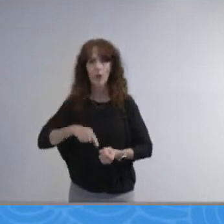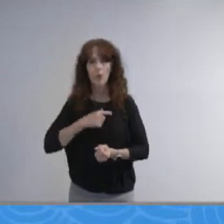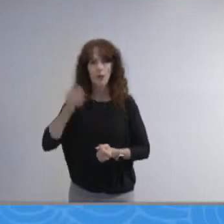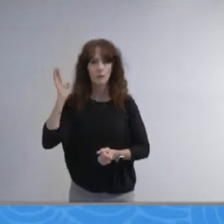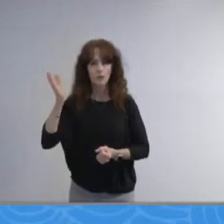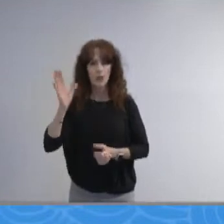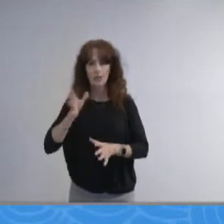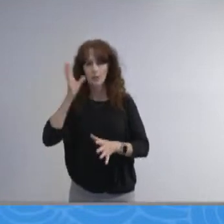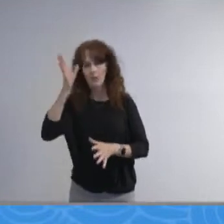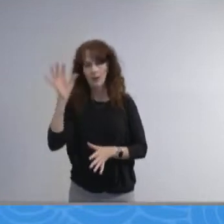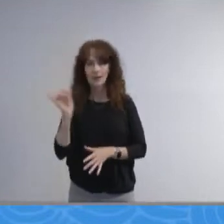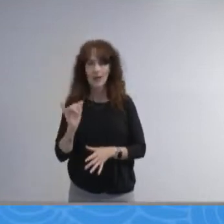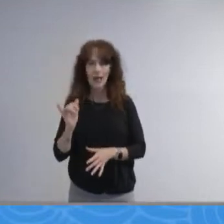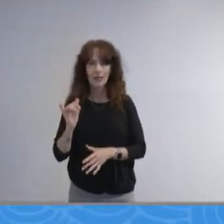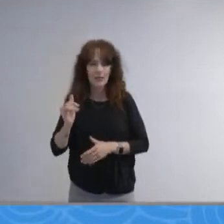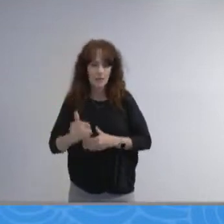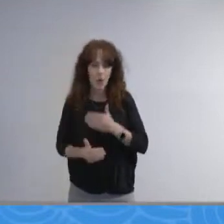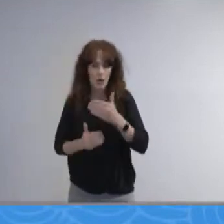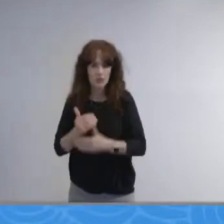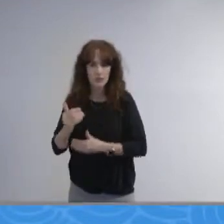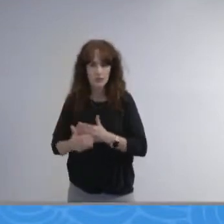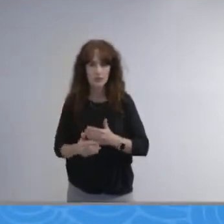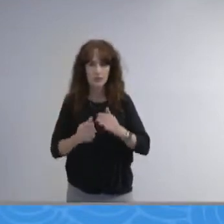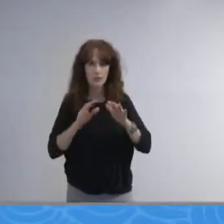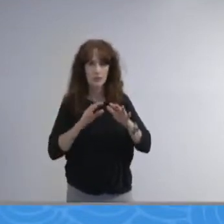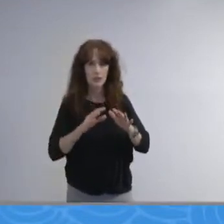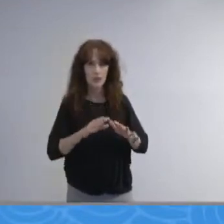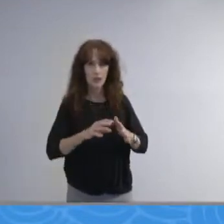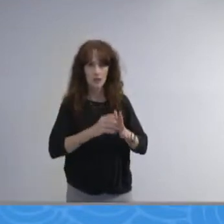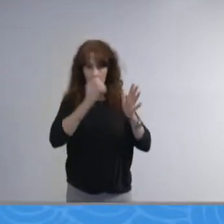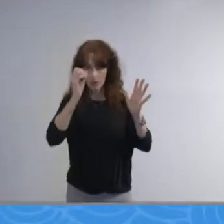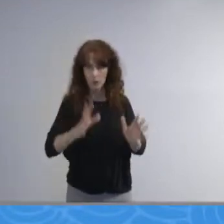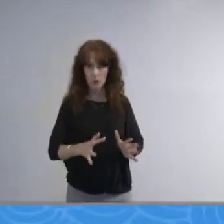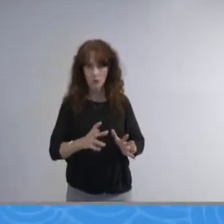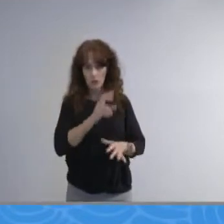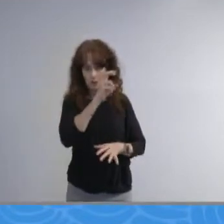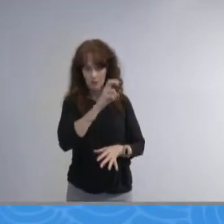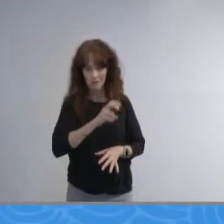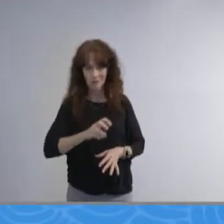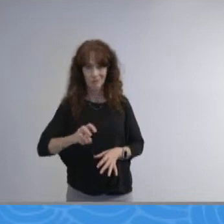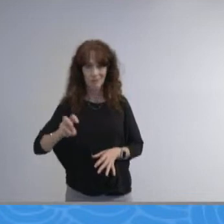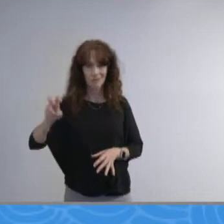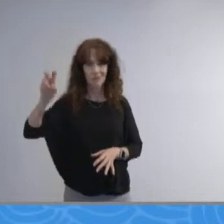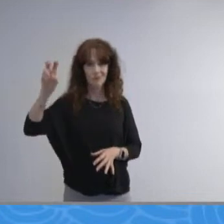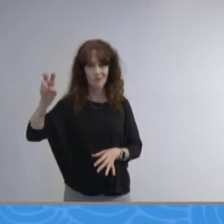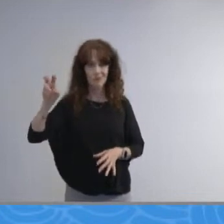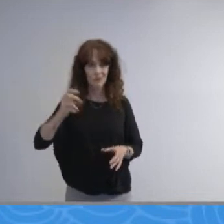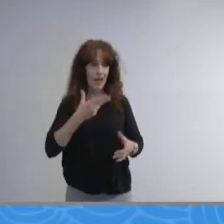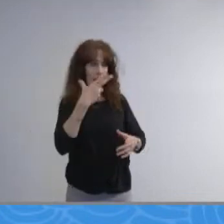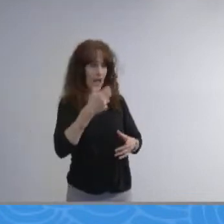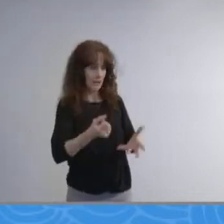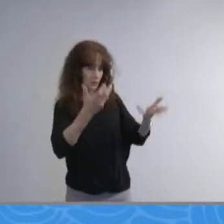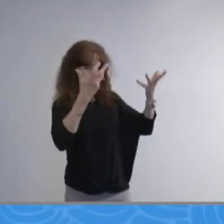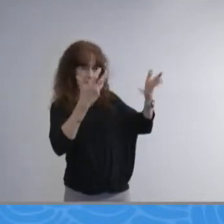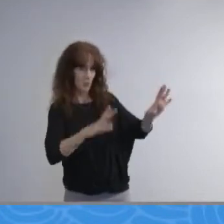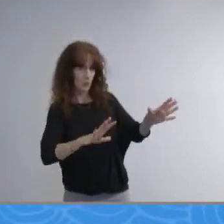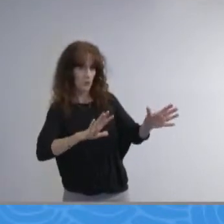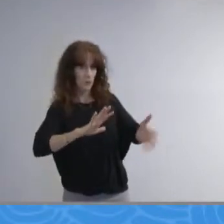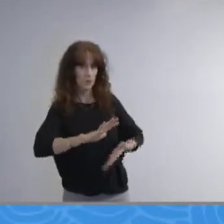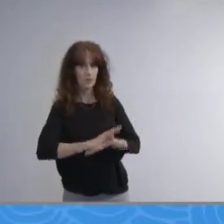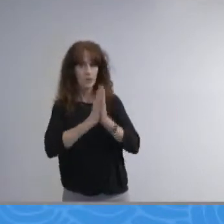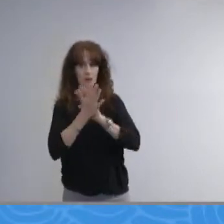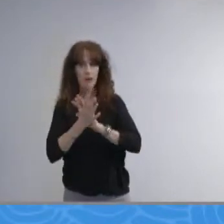to parents kind of like the process of if a student is transitioning outside of the, high school